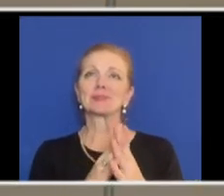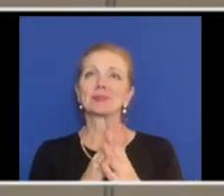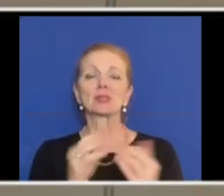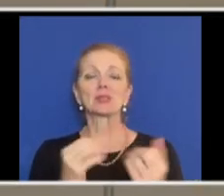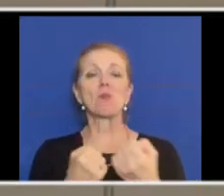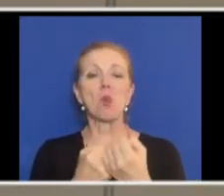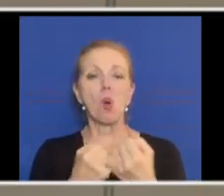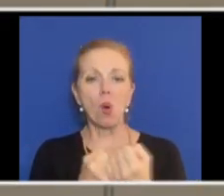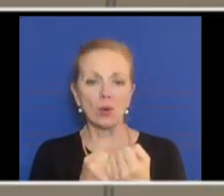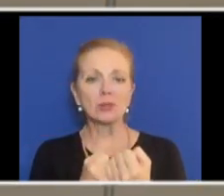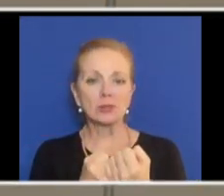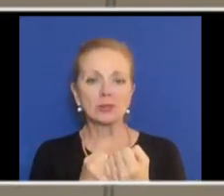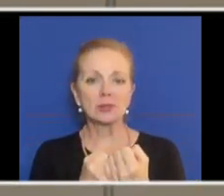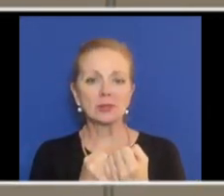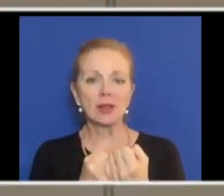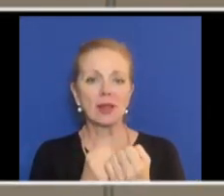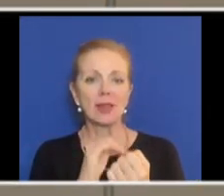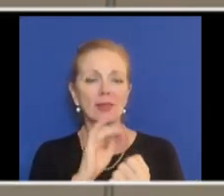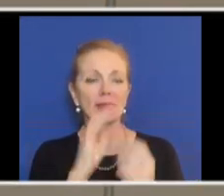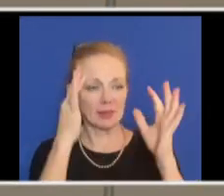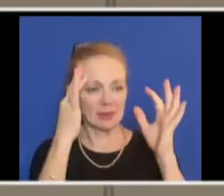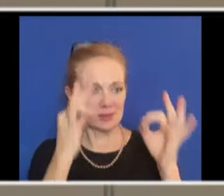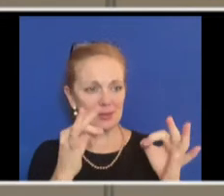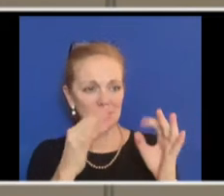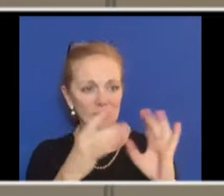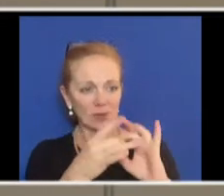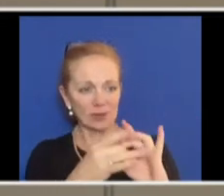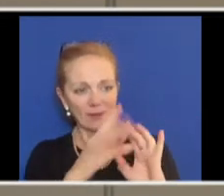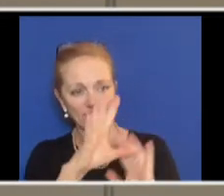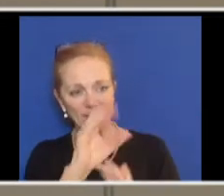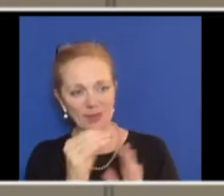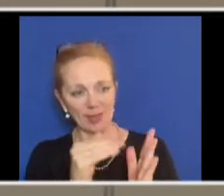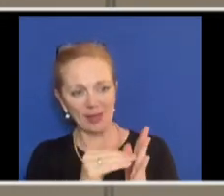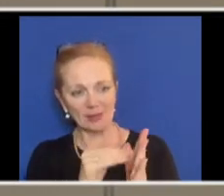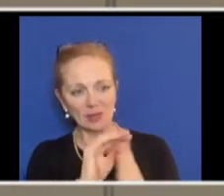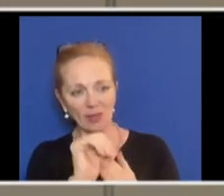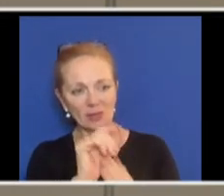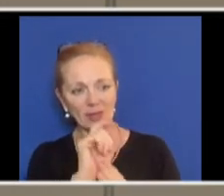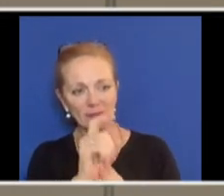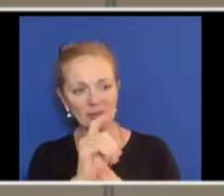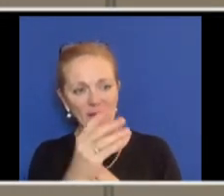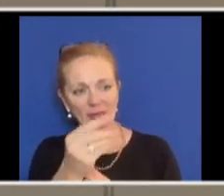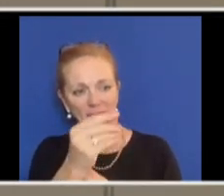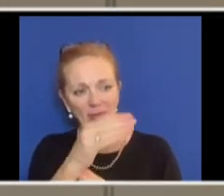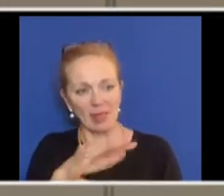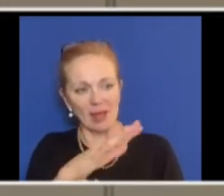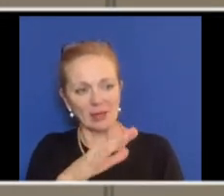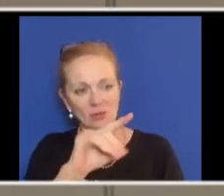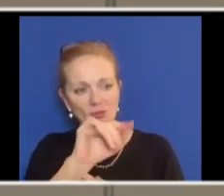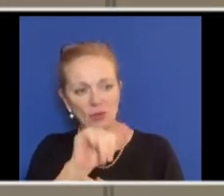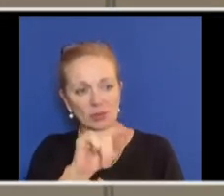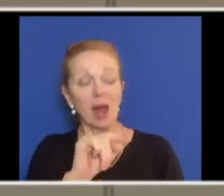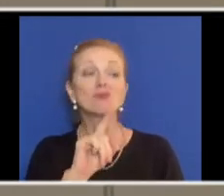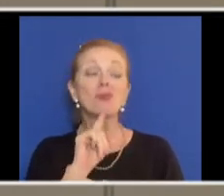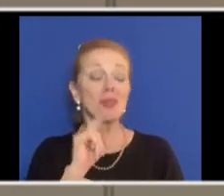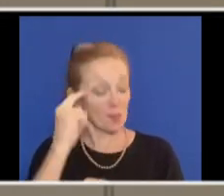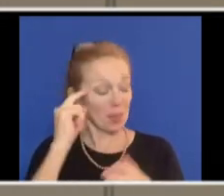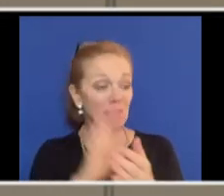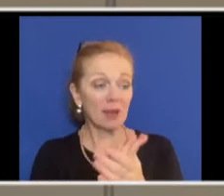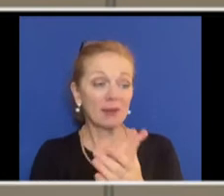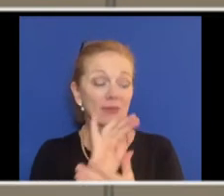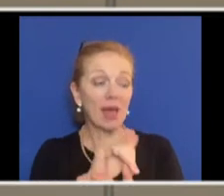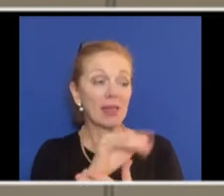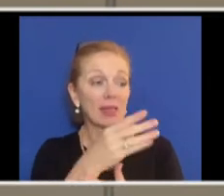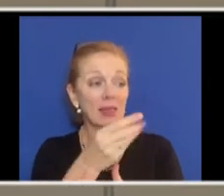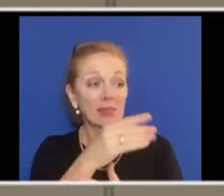Port decision around fifty thousand dollars given to the land trust well I certainly believe uh that the land trust model is